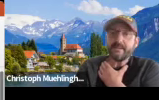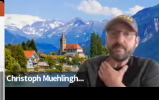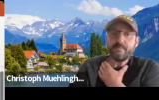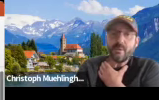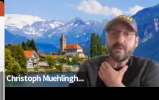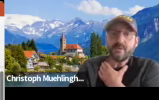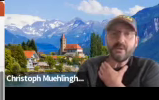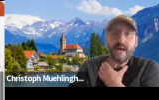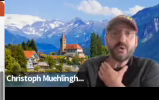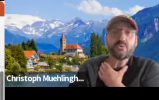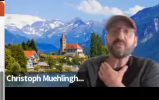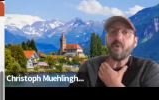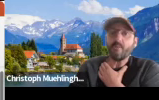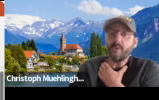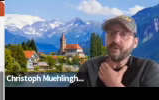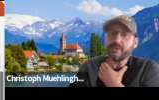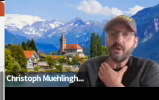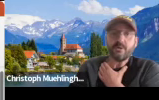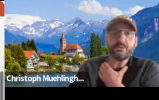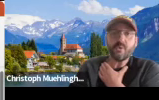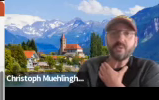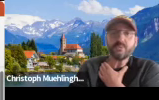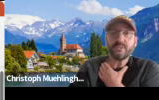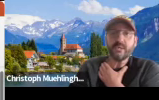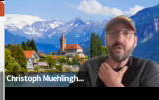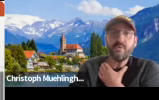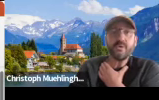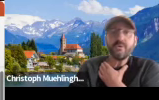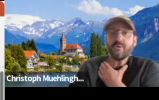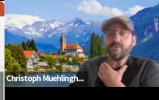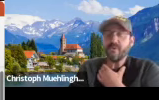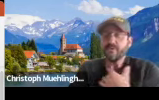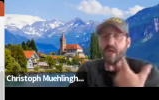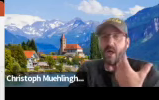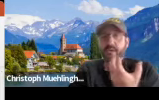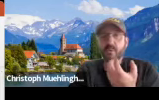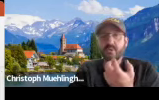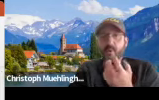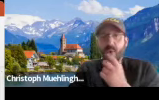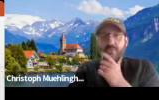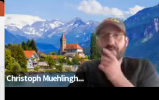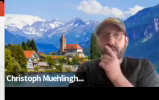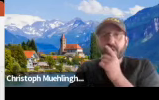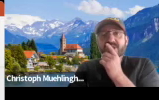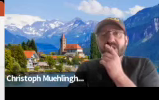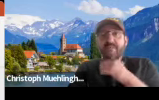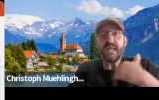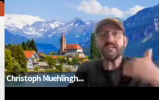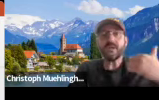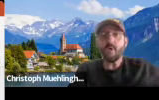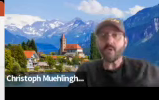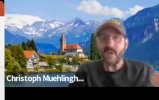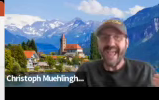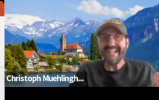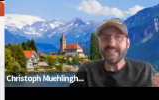back part. And now we go to the front part and look at all of those hormones that go to the front. A lot of those hormones